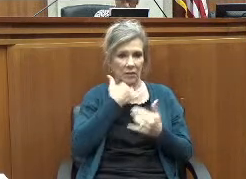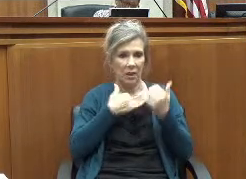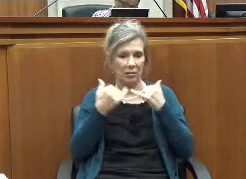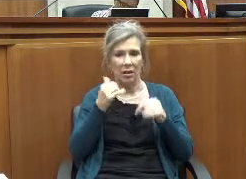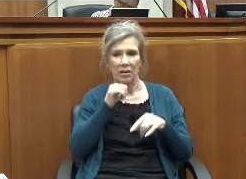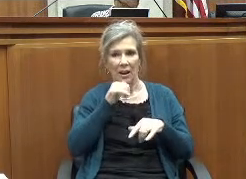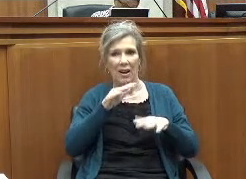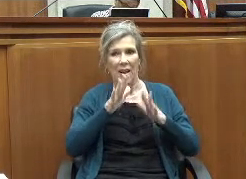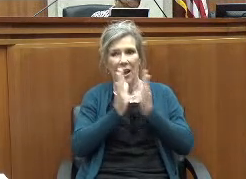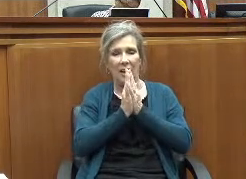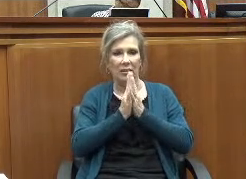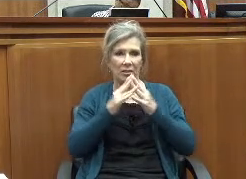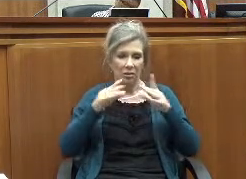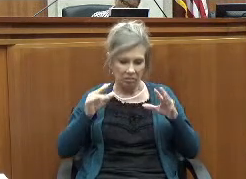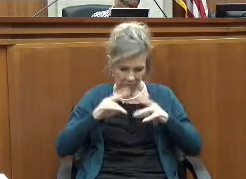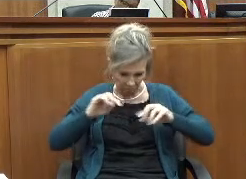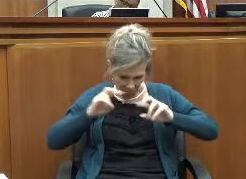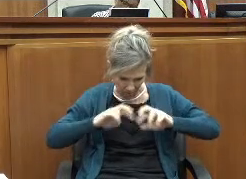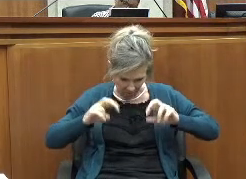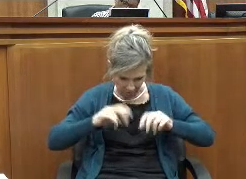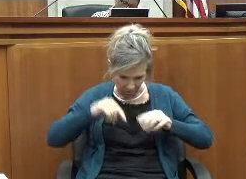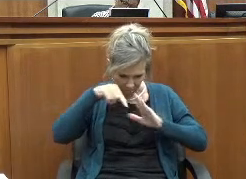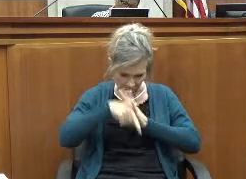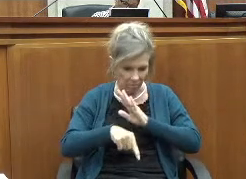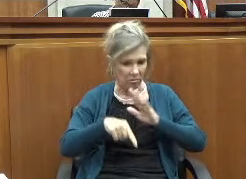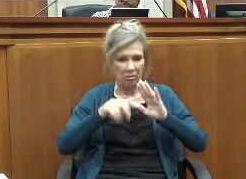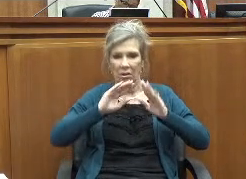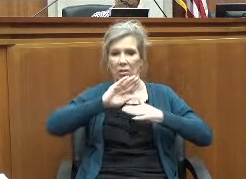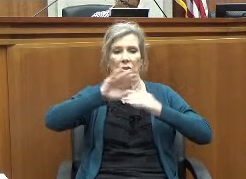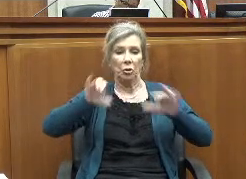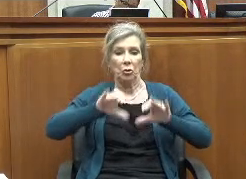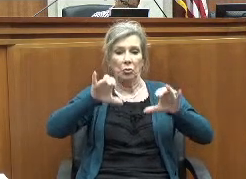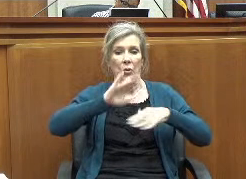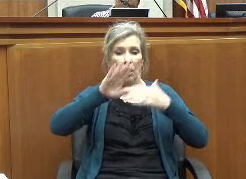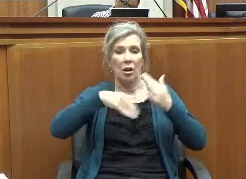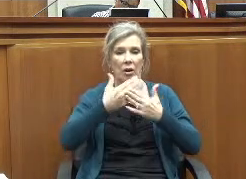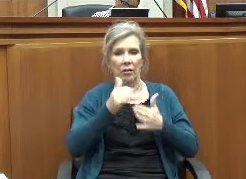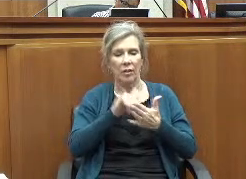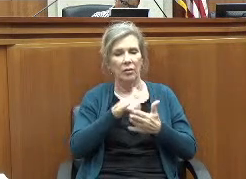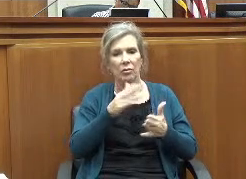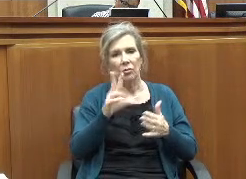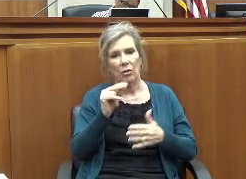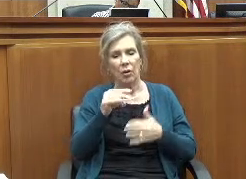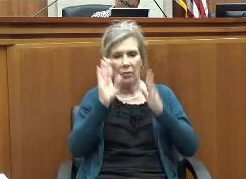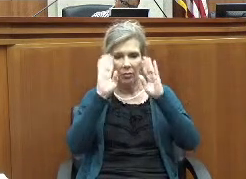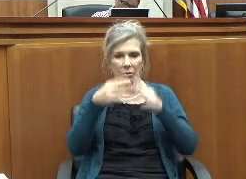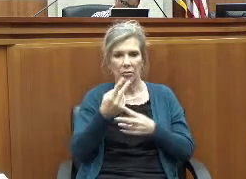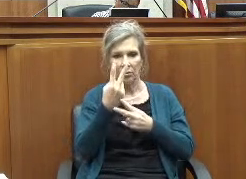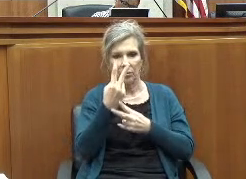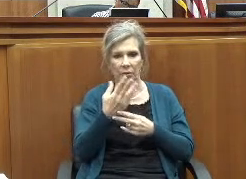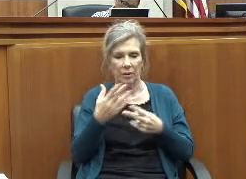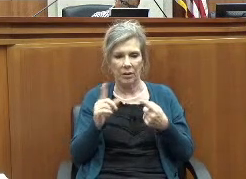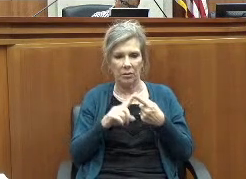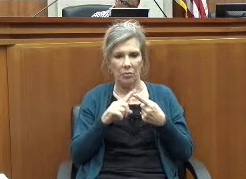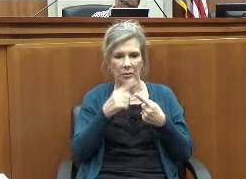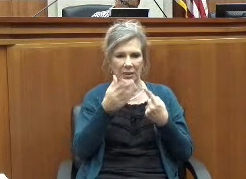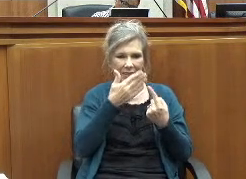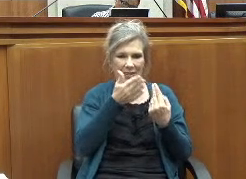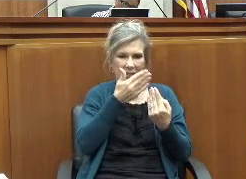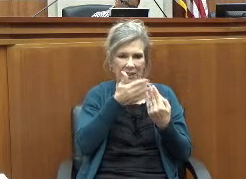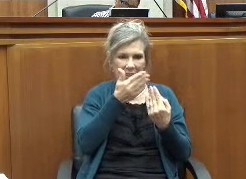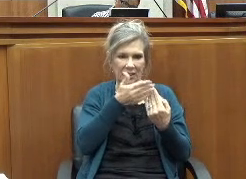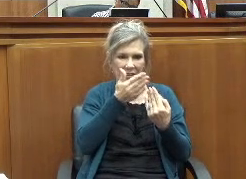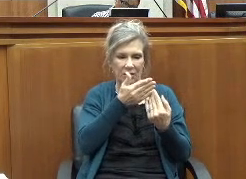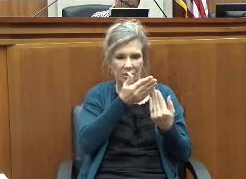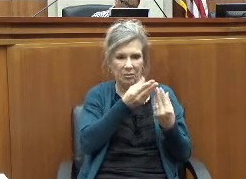those things. I've chosen to focus on two things. One matter that is very simple to resolve and another that